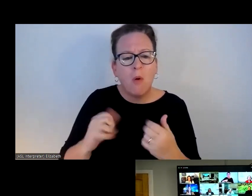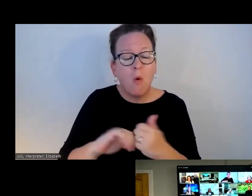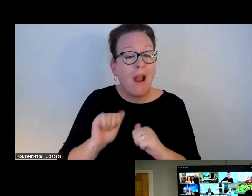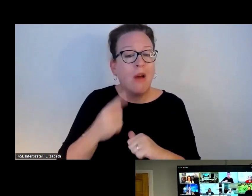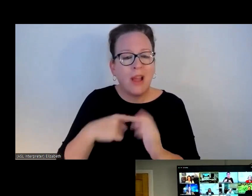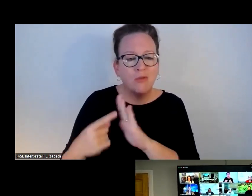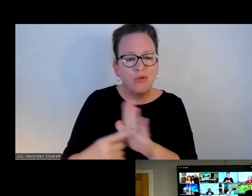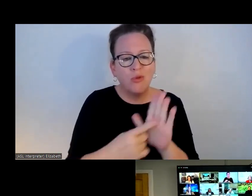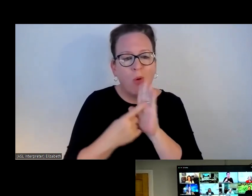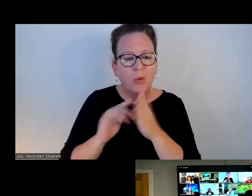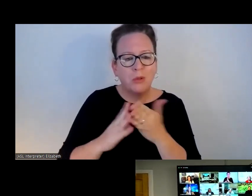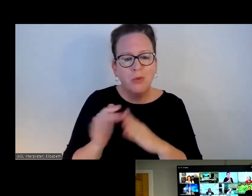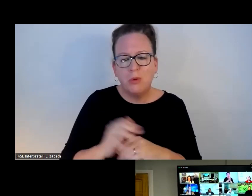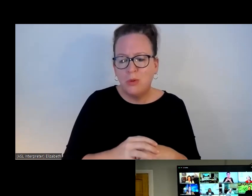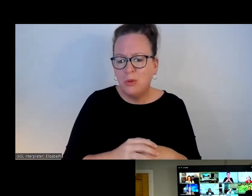out.